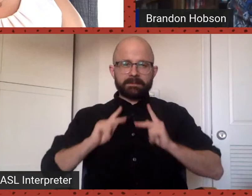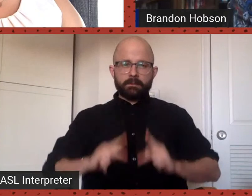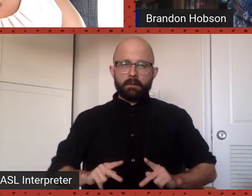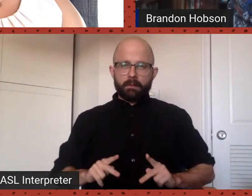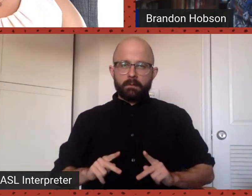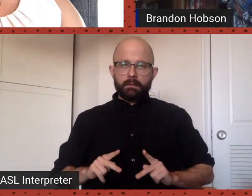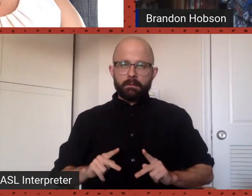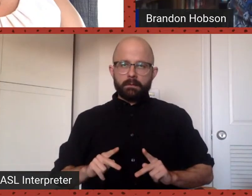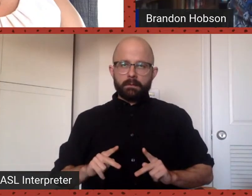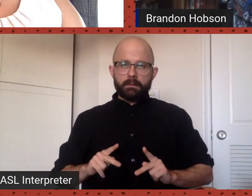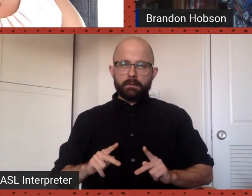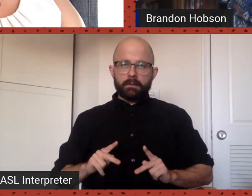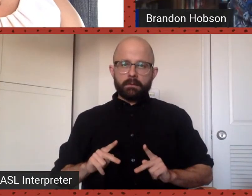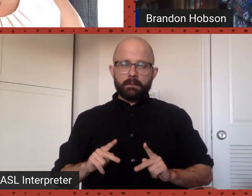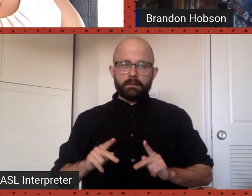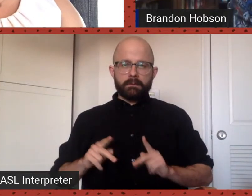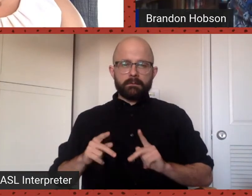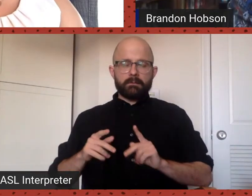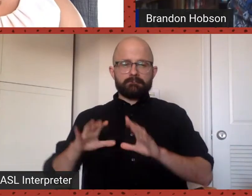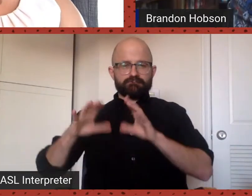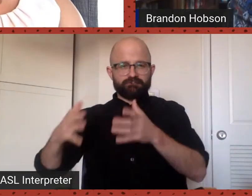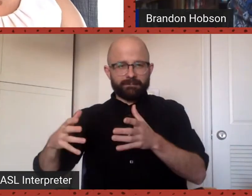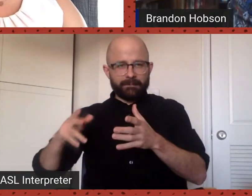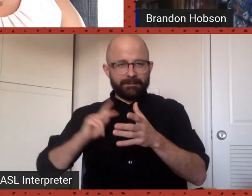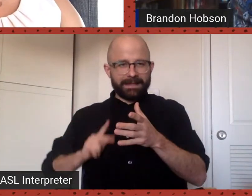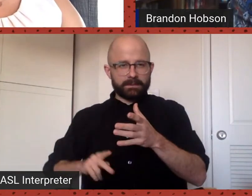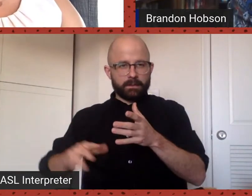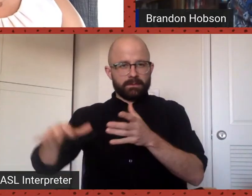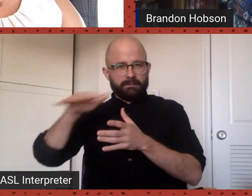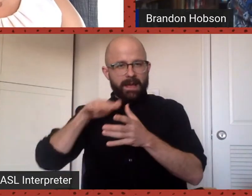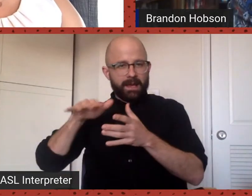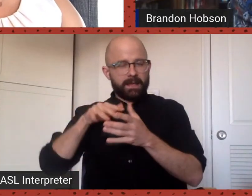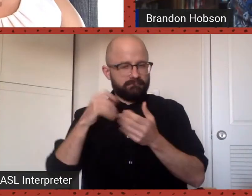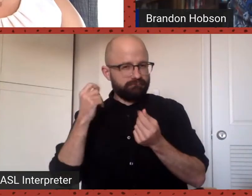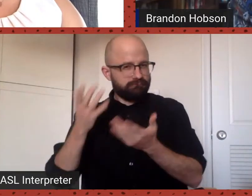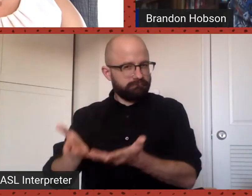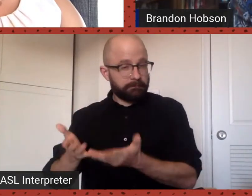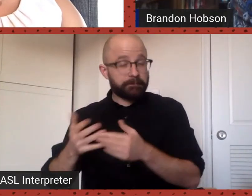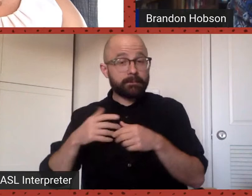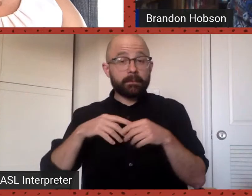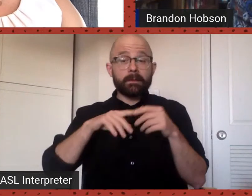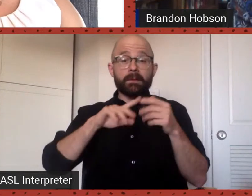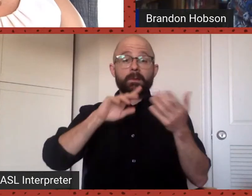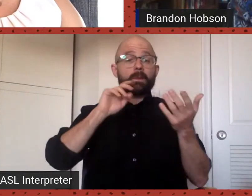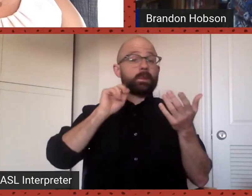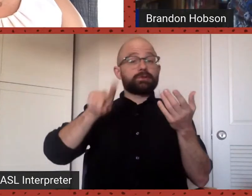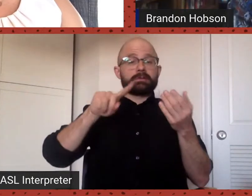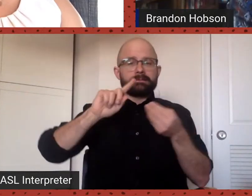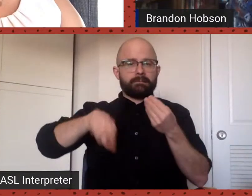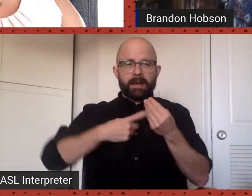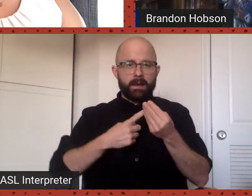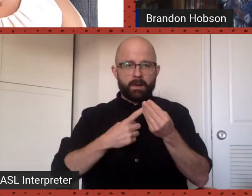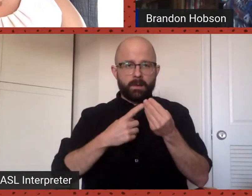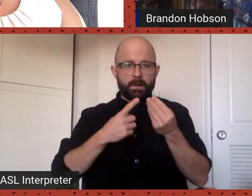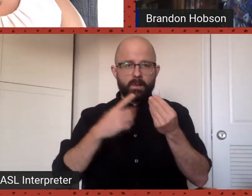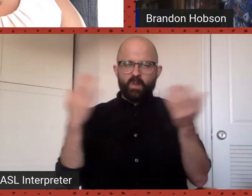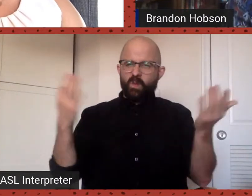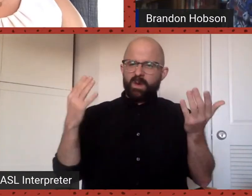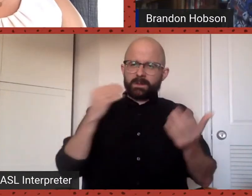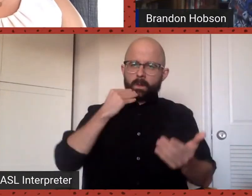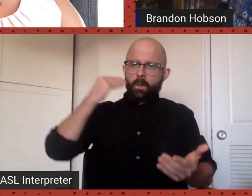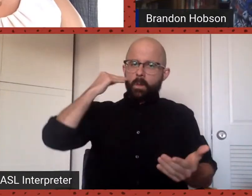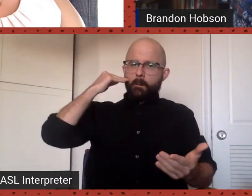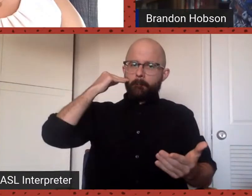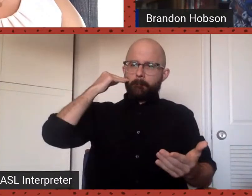a physical space, right? So the question of what is home is a question that I'm always